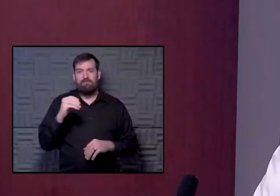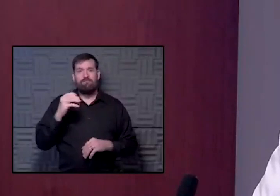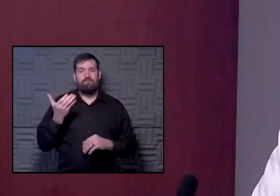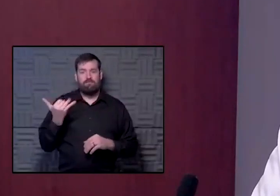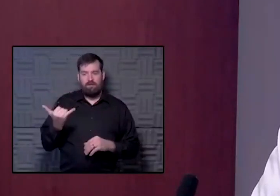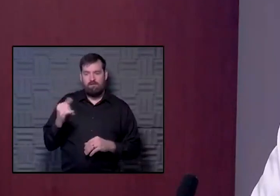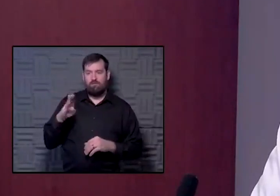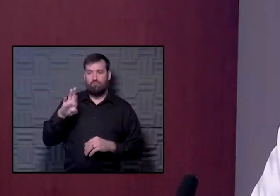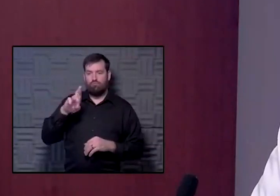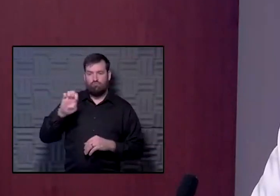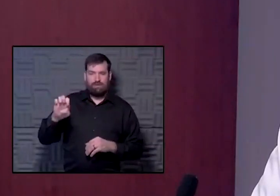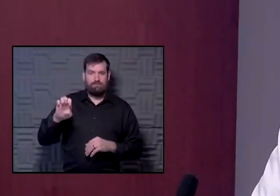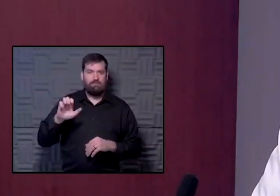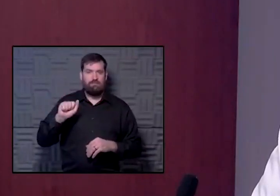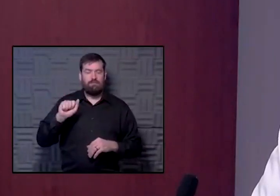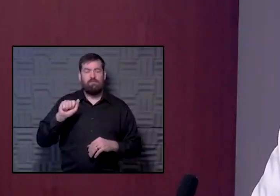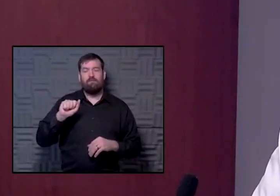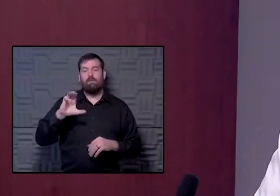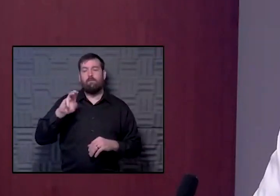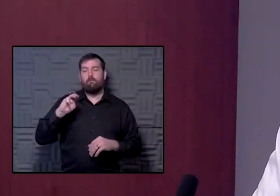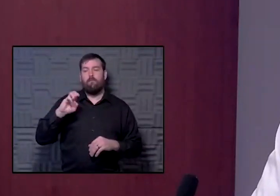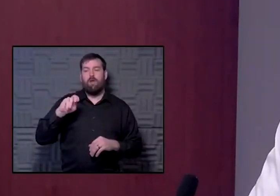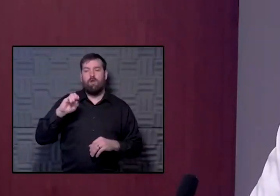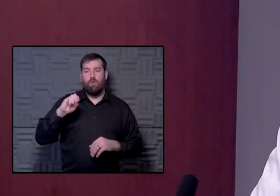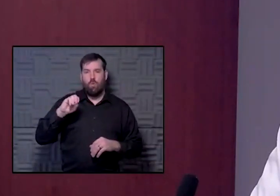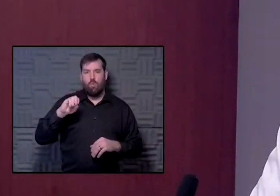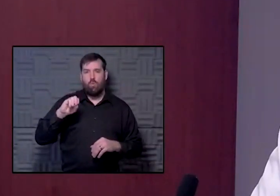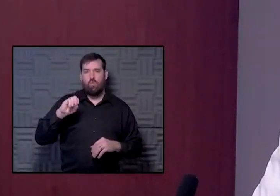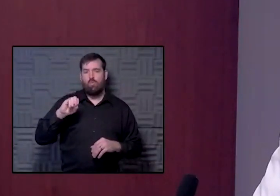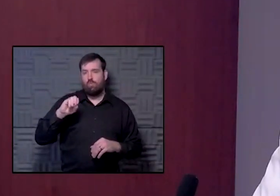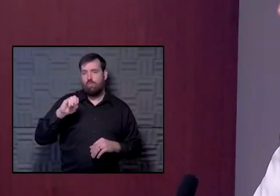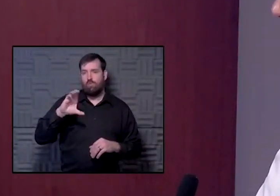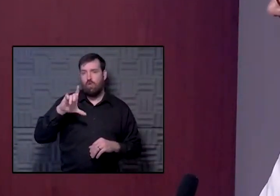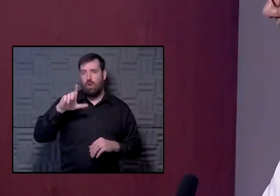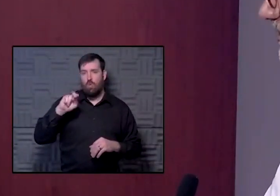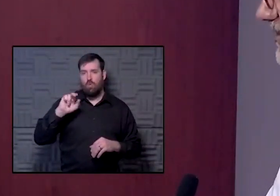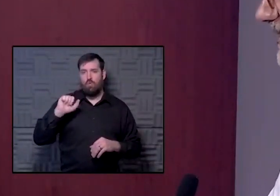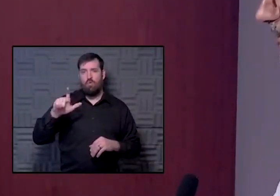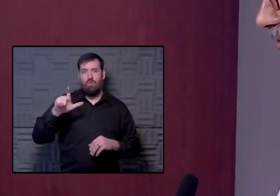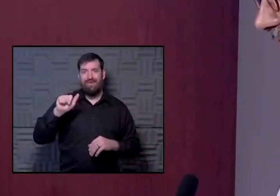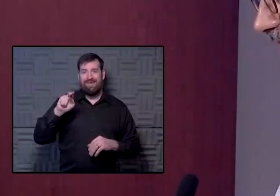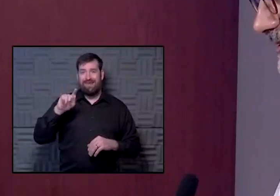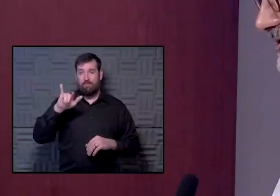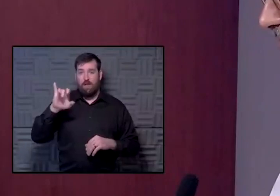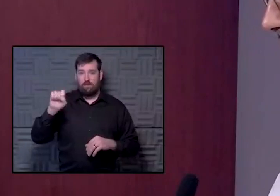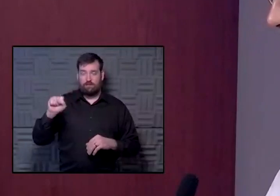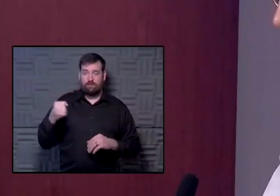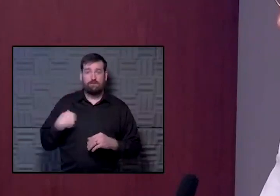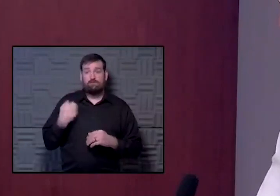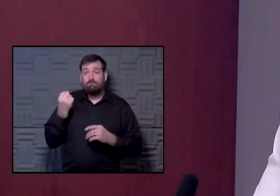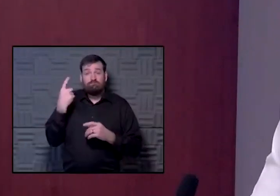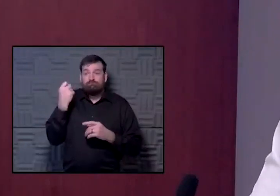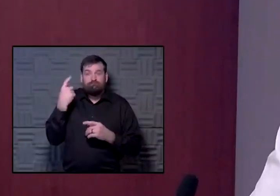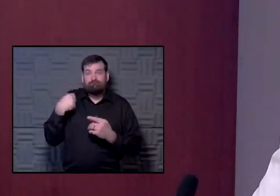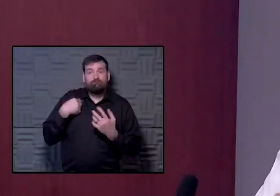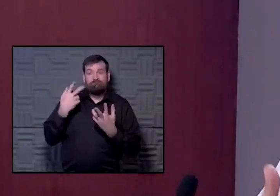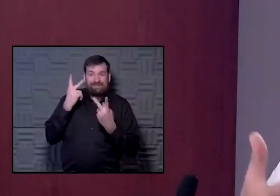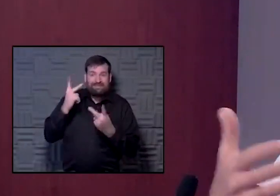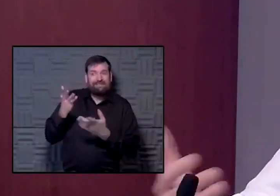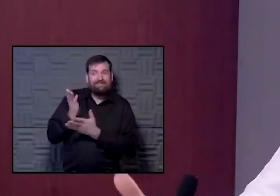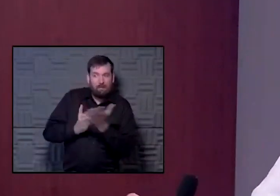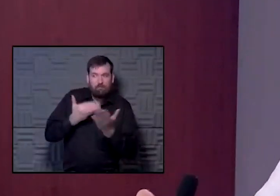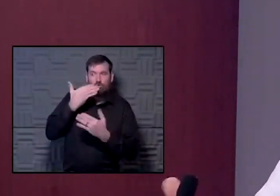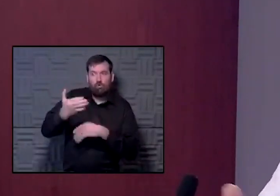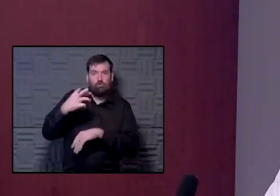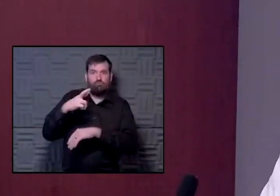monoclonal antibodies. And we're, seeing some good results from it. We're blinded, so we don't know for sure. But when